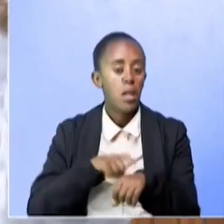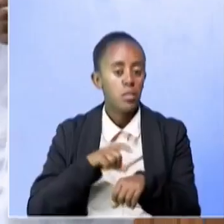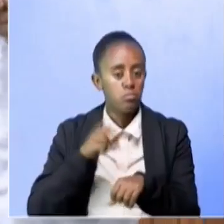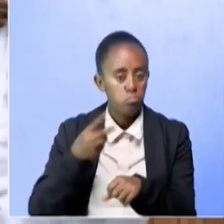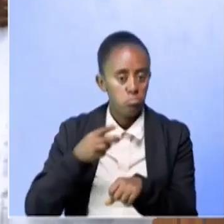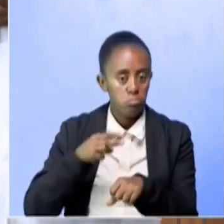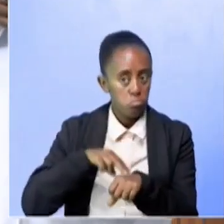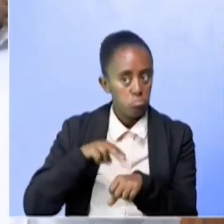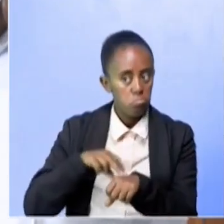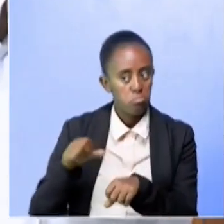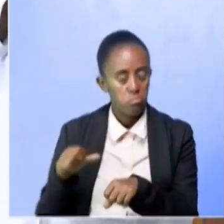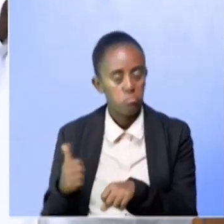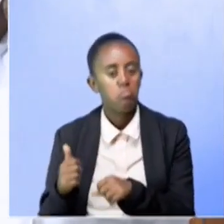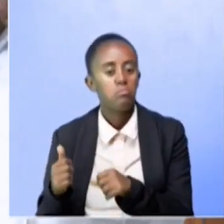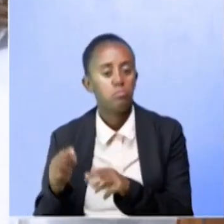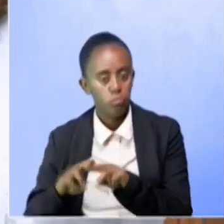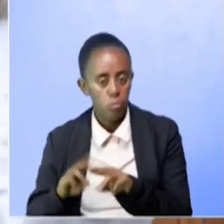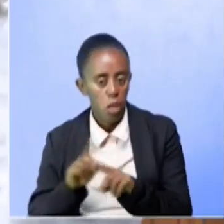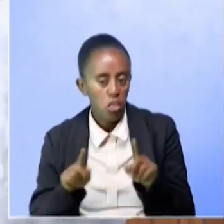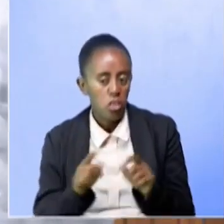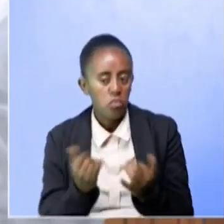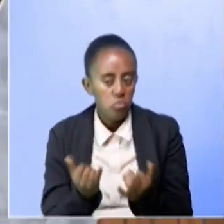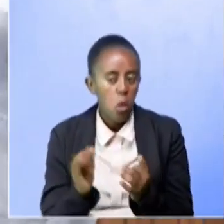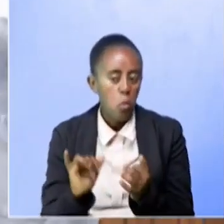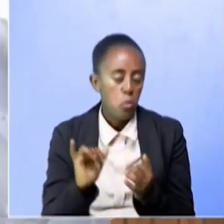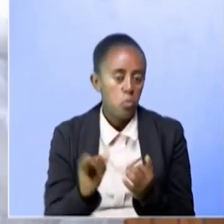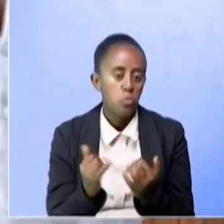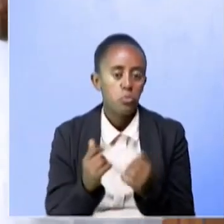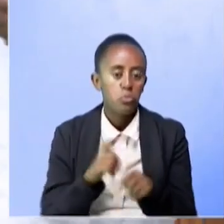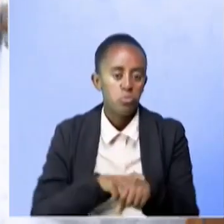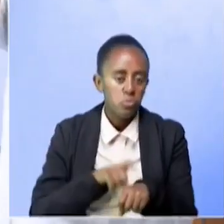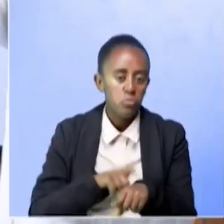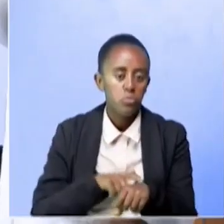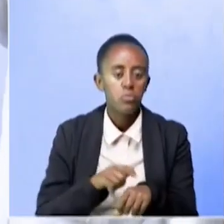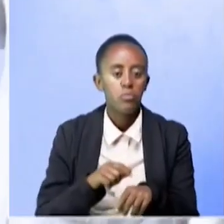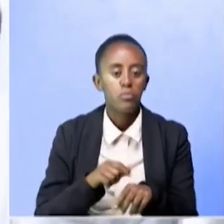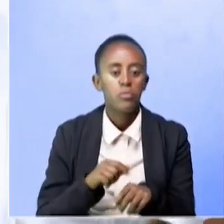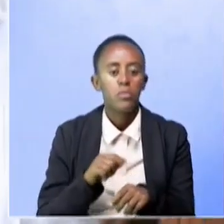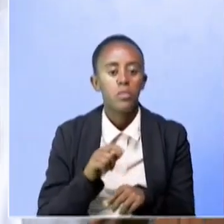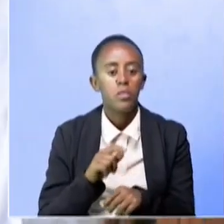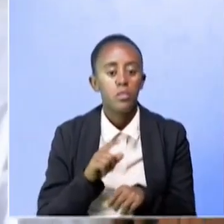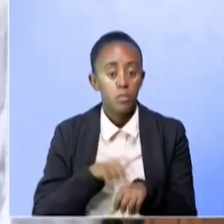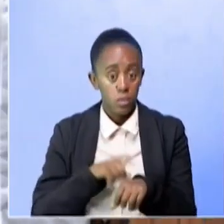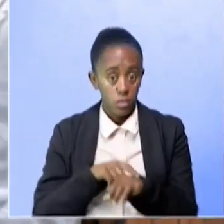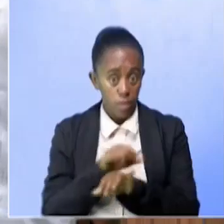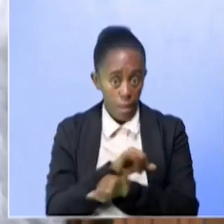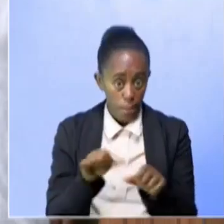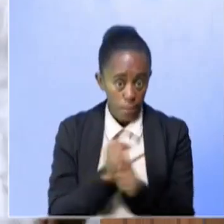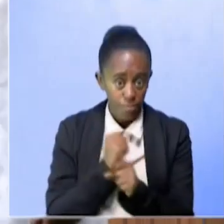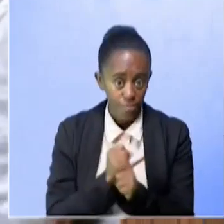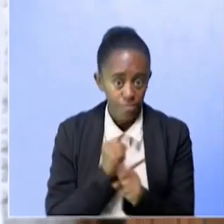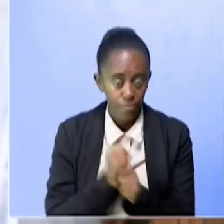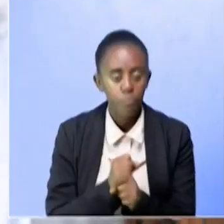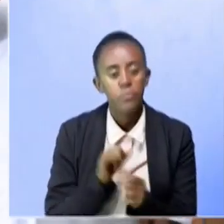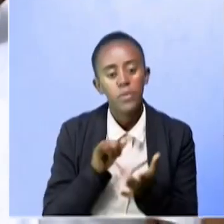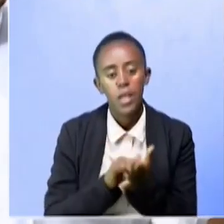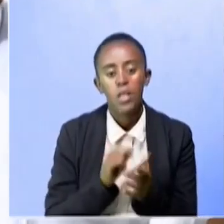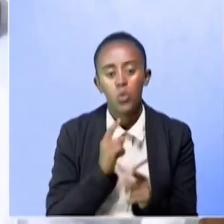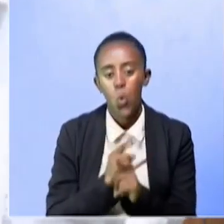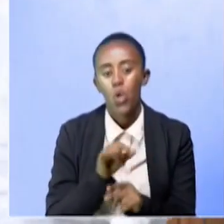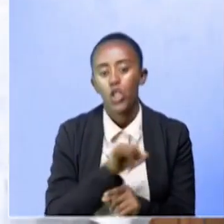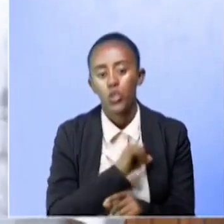another place too. Still, now the context is the same. If you are doing your sentence in such a way, that is correct